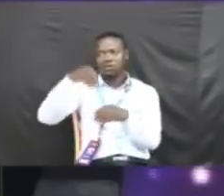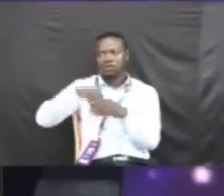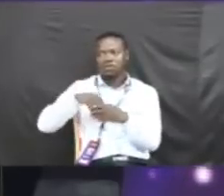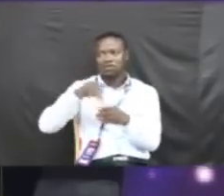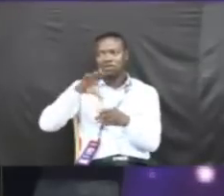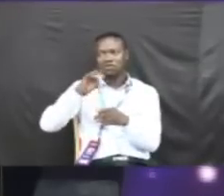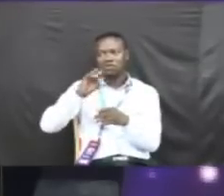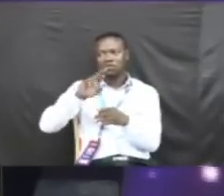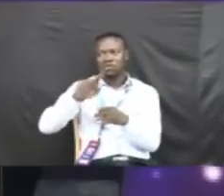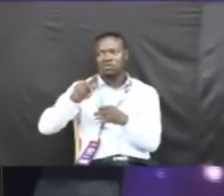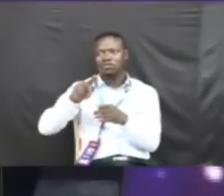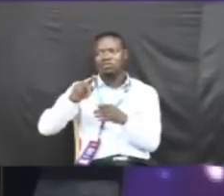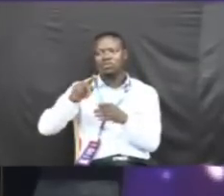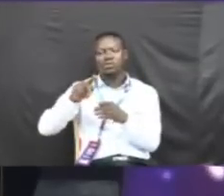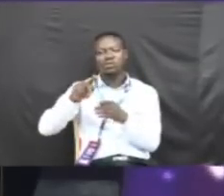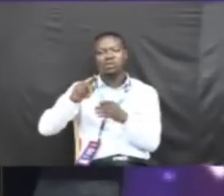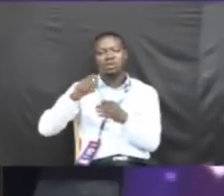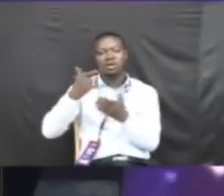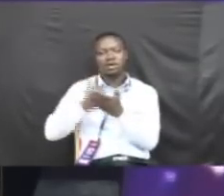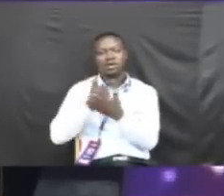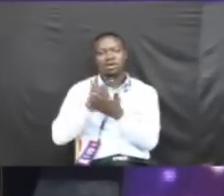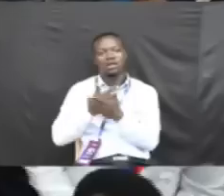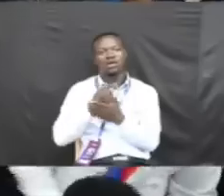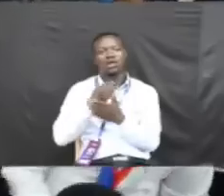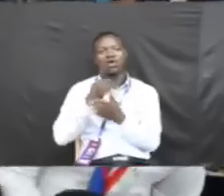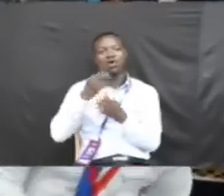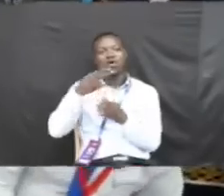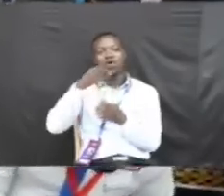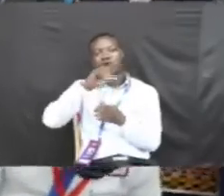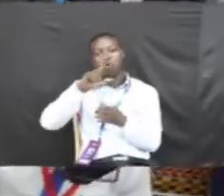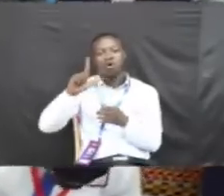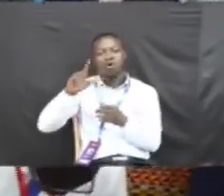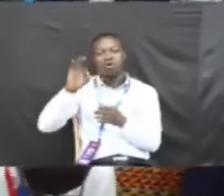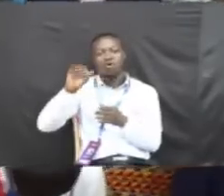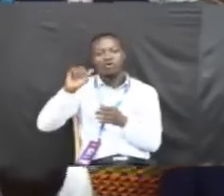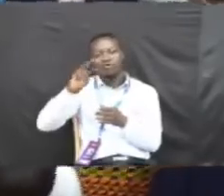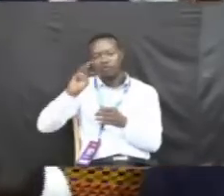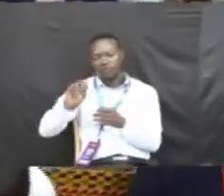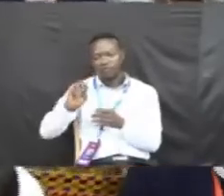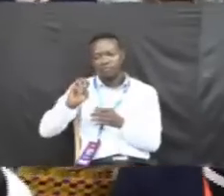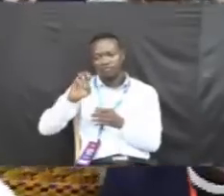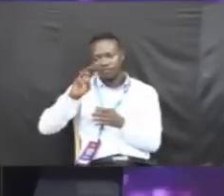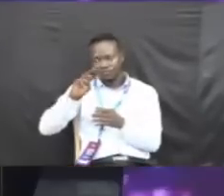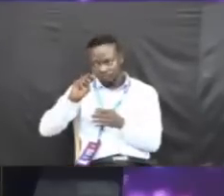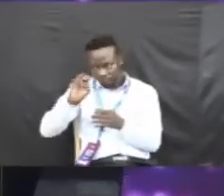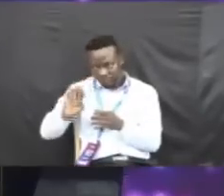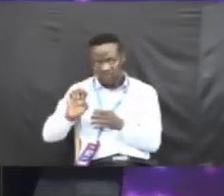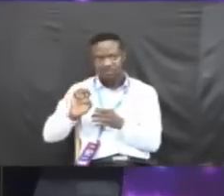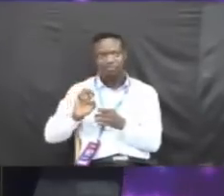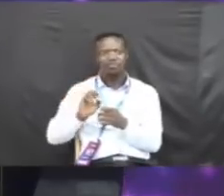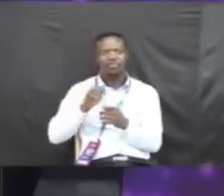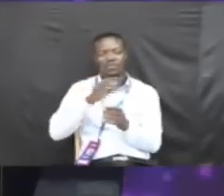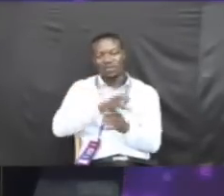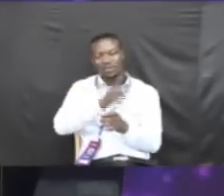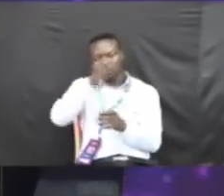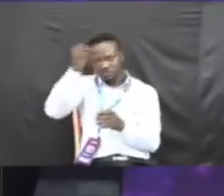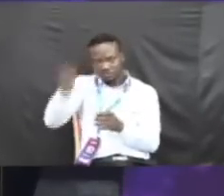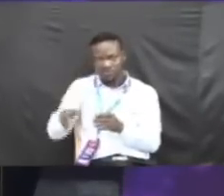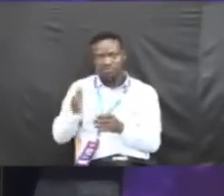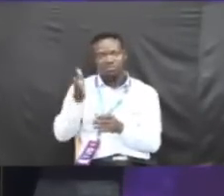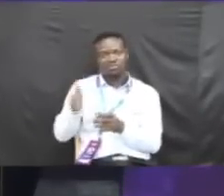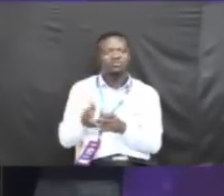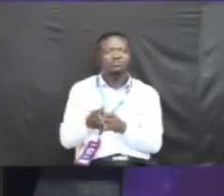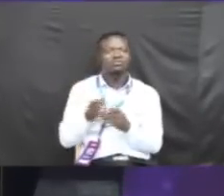Ghana Hall of Fame. That's right. Congratulations, Elder.